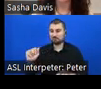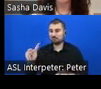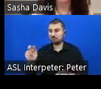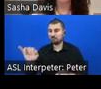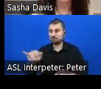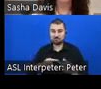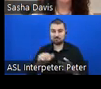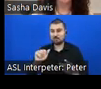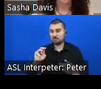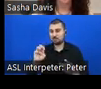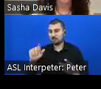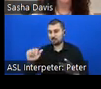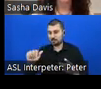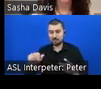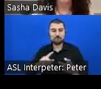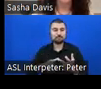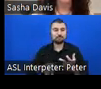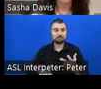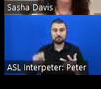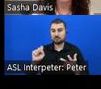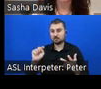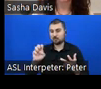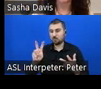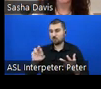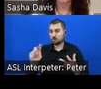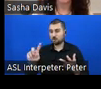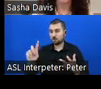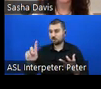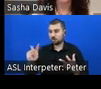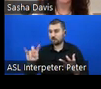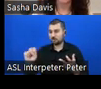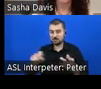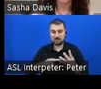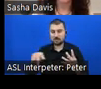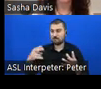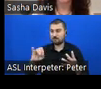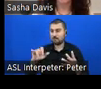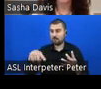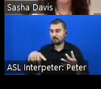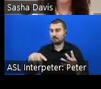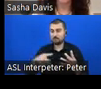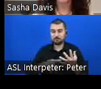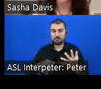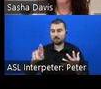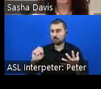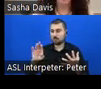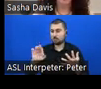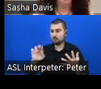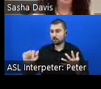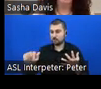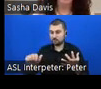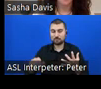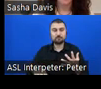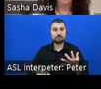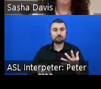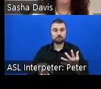Emmanuel Manny Katz, Stuart Davis, Philip Evergood, Roberto Mata, two by Roberto